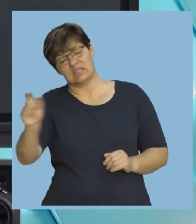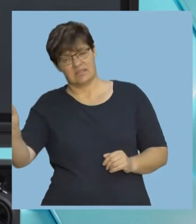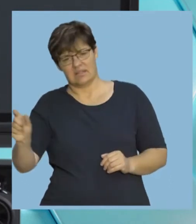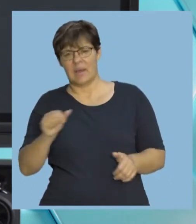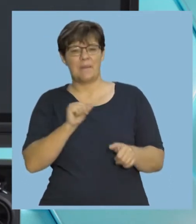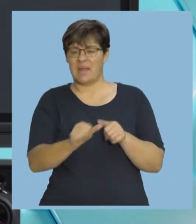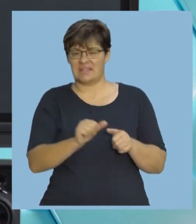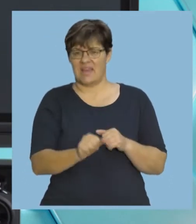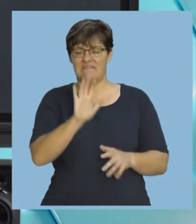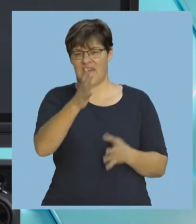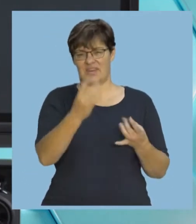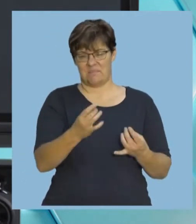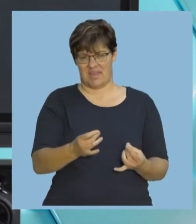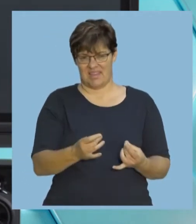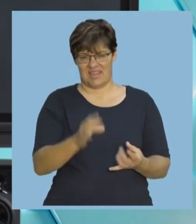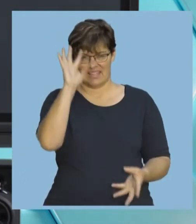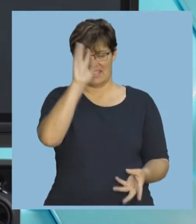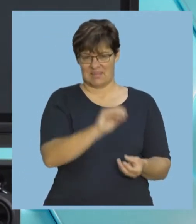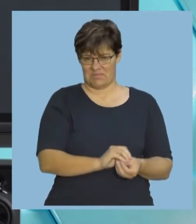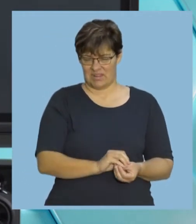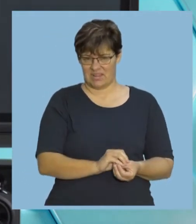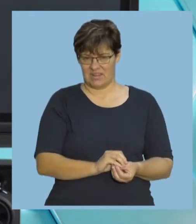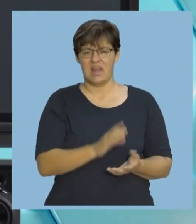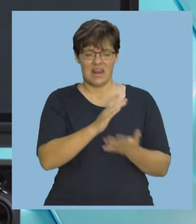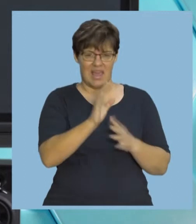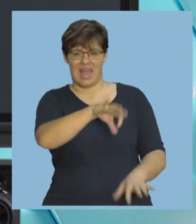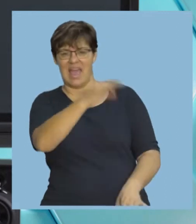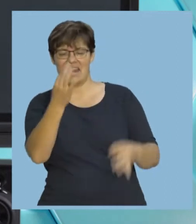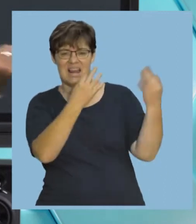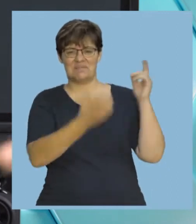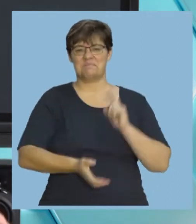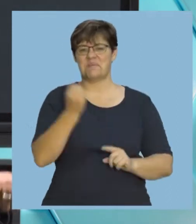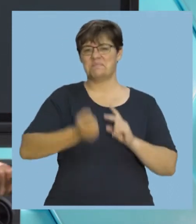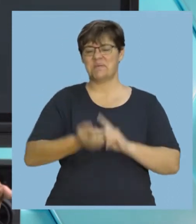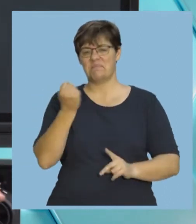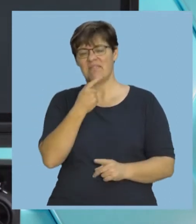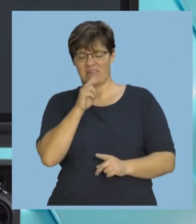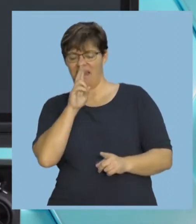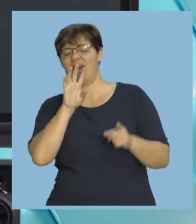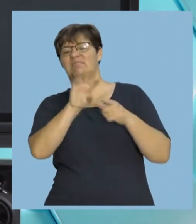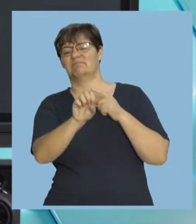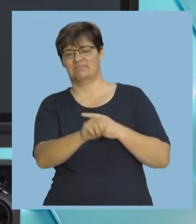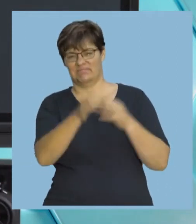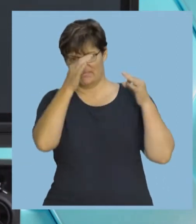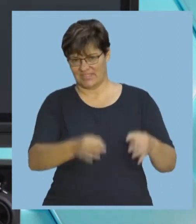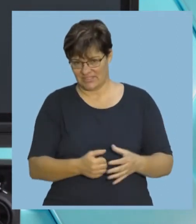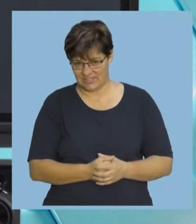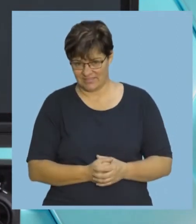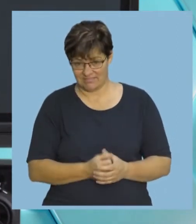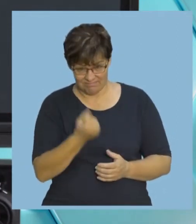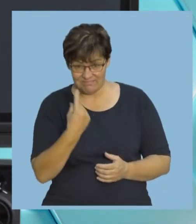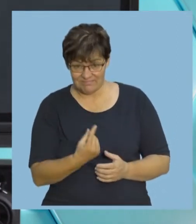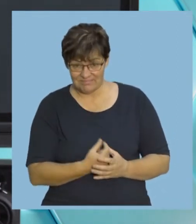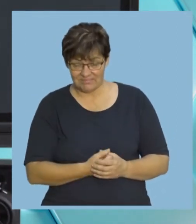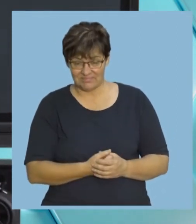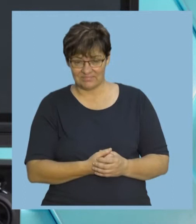you calculate the 5-number summary, and from the 5-number summary, we can do some analysis and arrive at some conclusion.